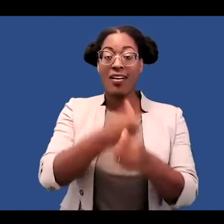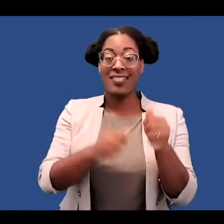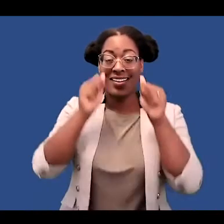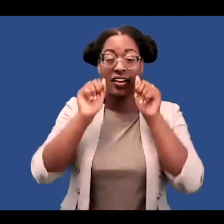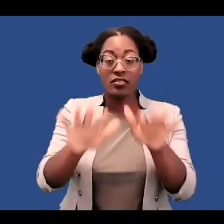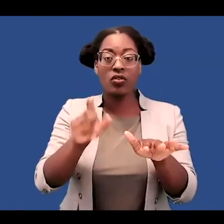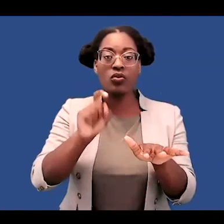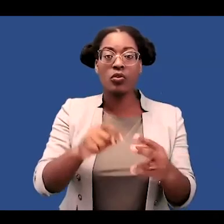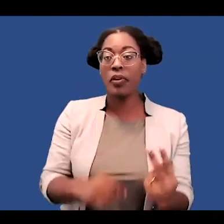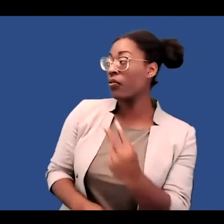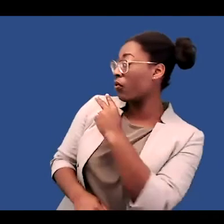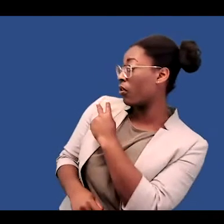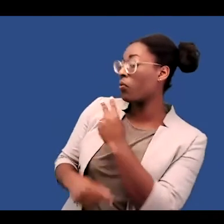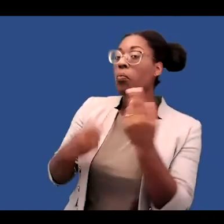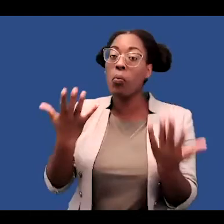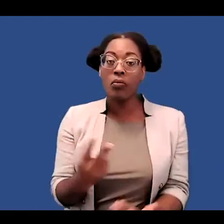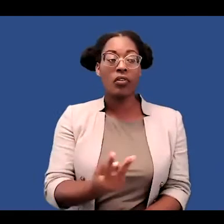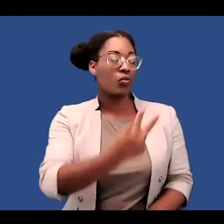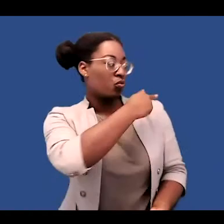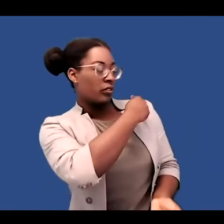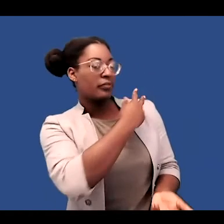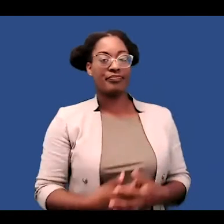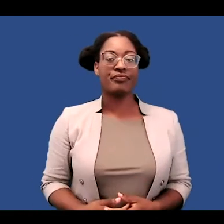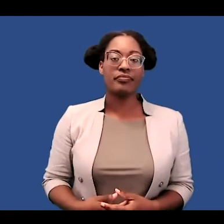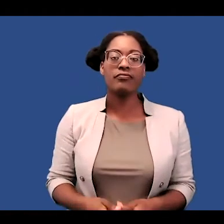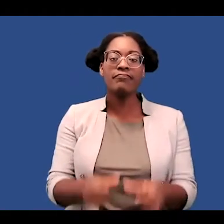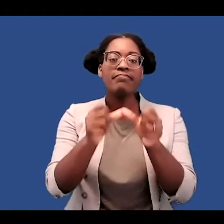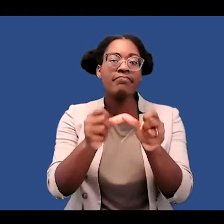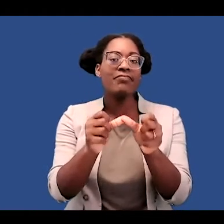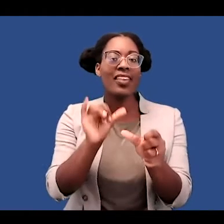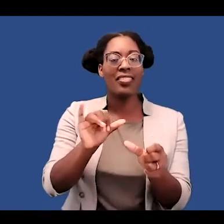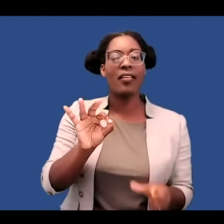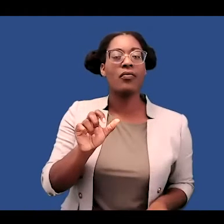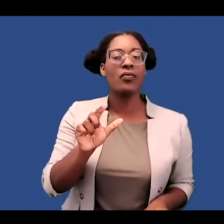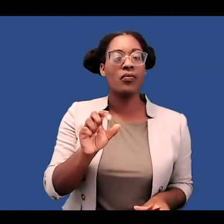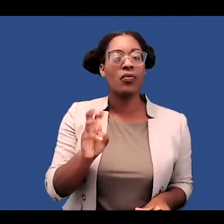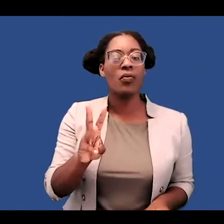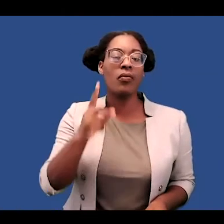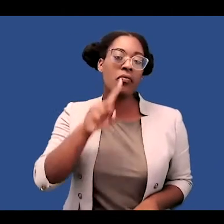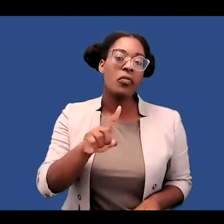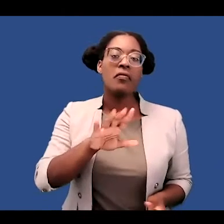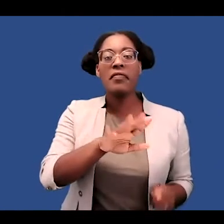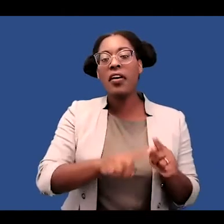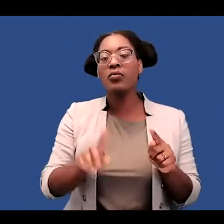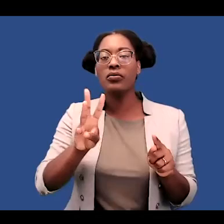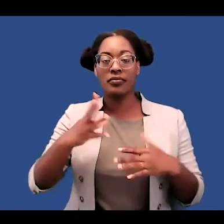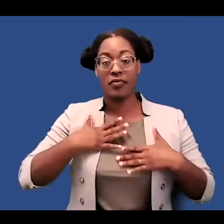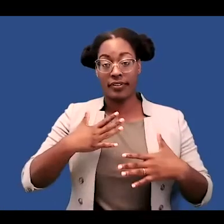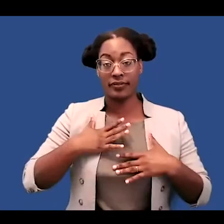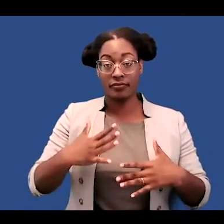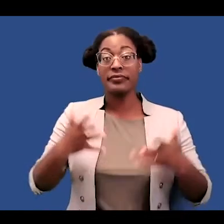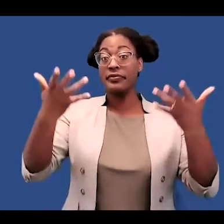should be looking over your shoulder. Follow this flow for the next 5 to 6 breaths, and